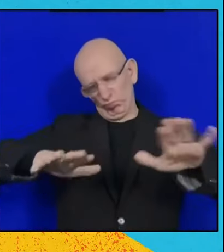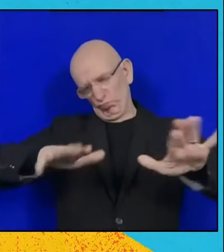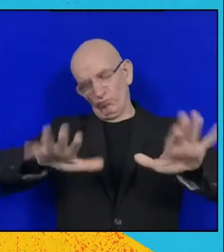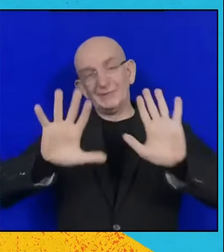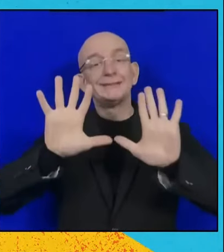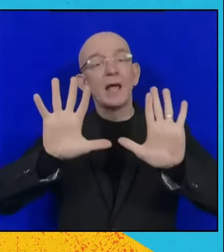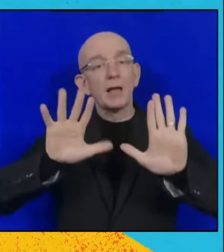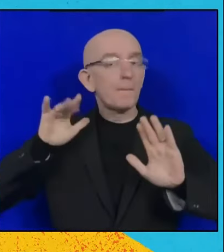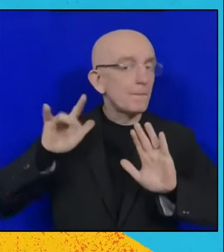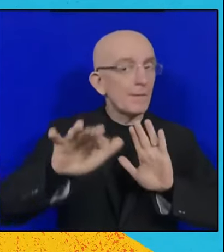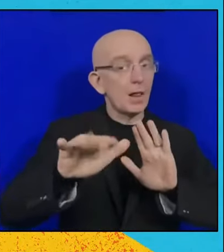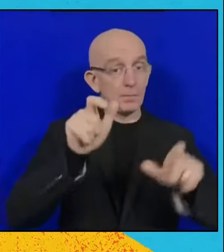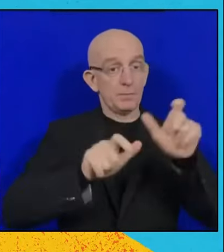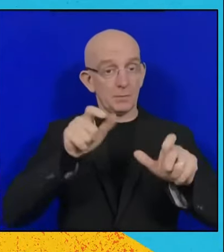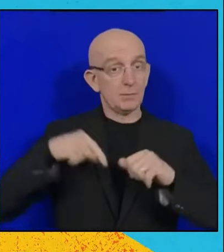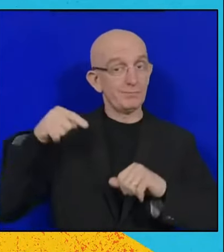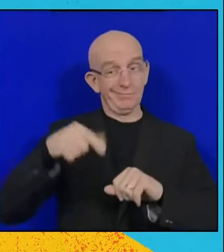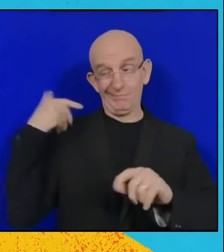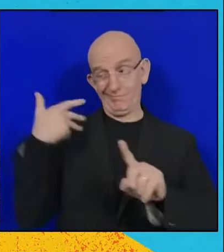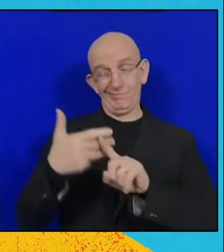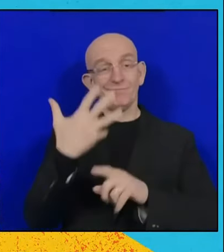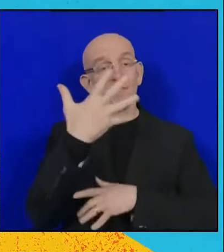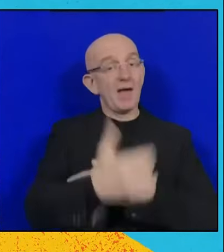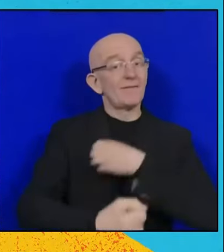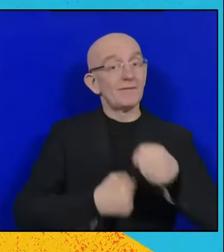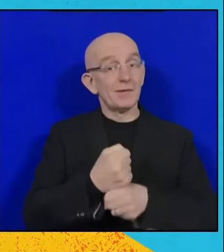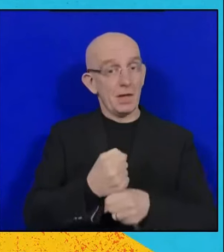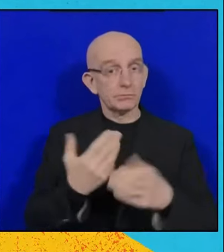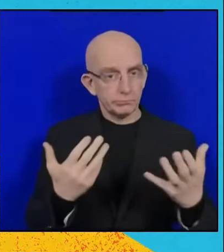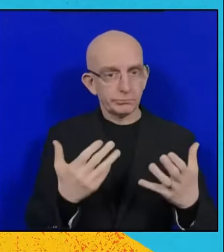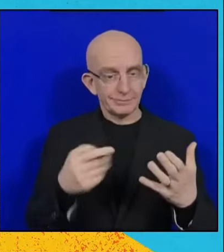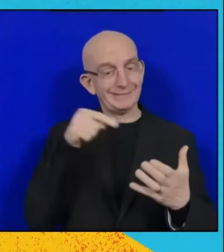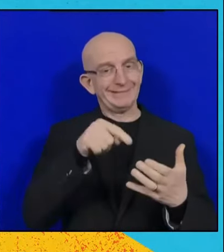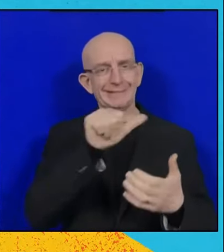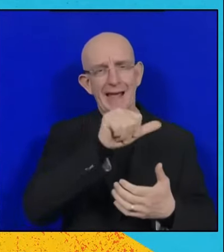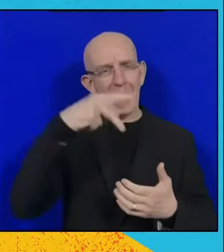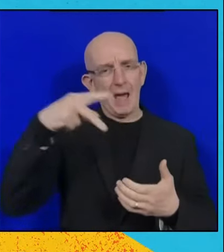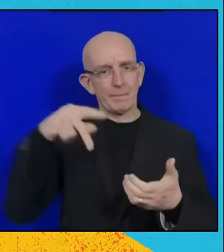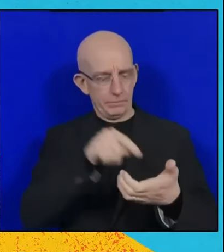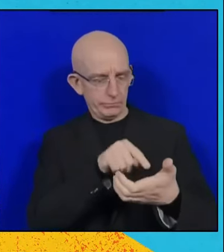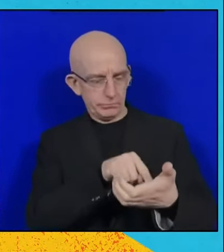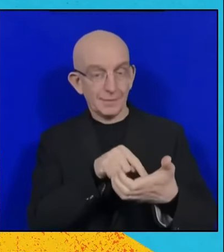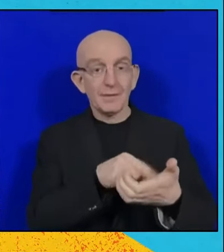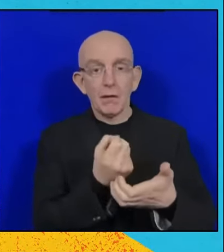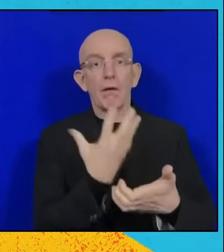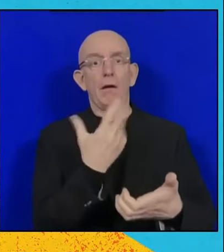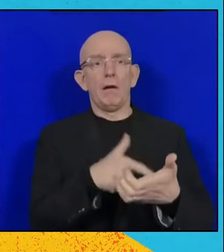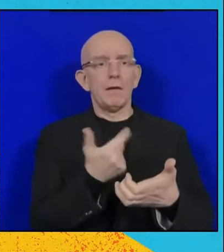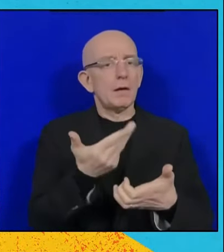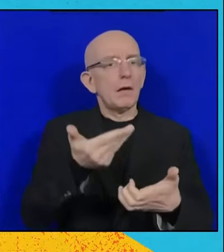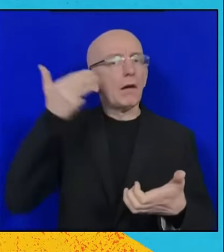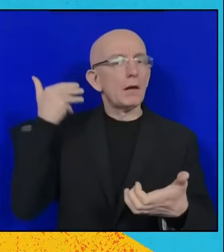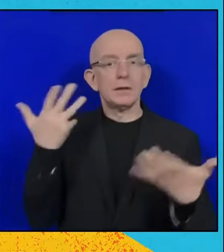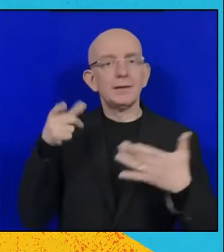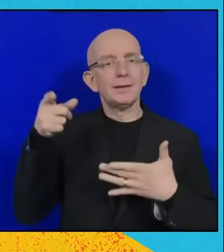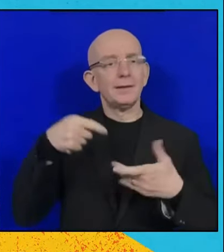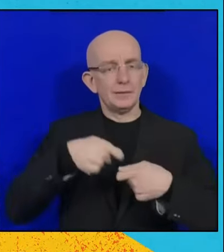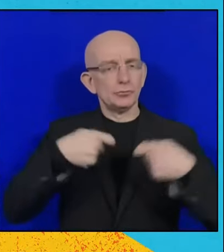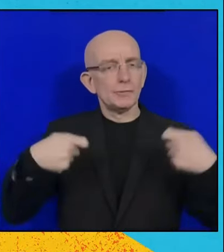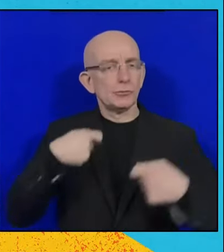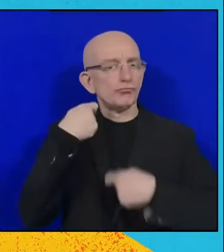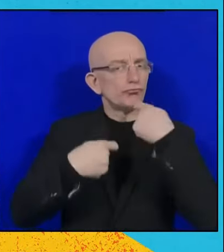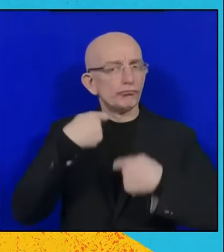app was inspired by a restaurant where they provide some kind of cards to record the times of customers who